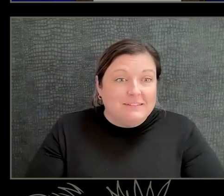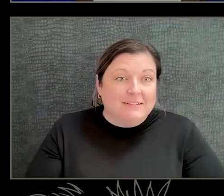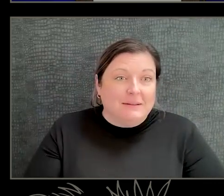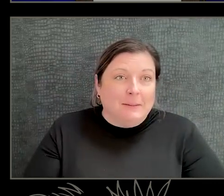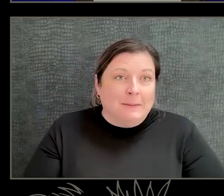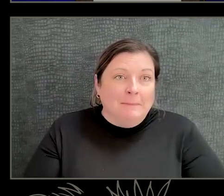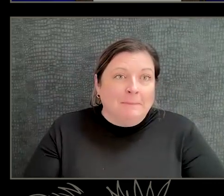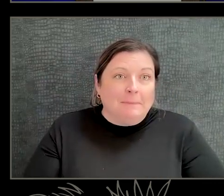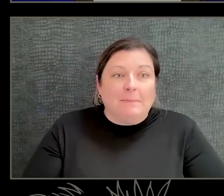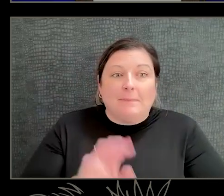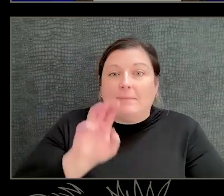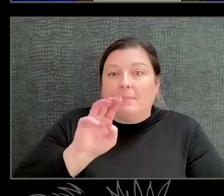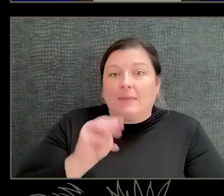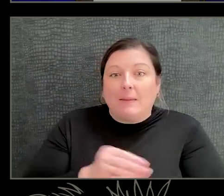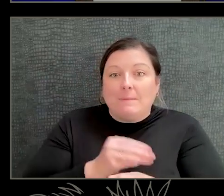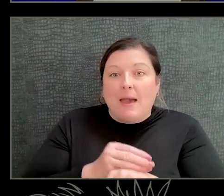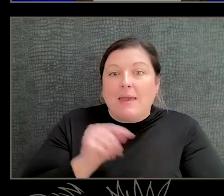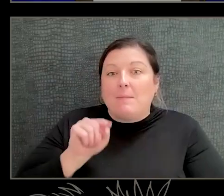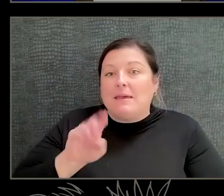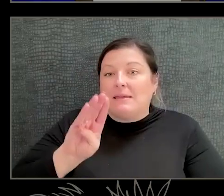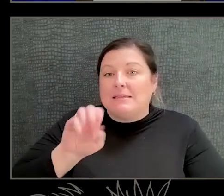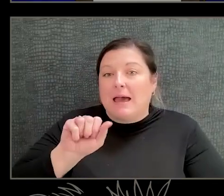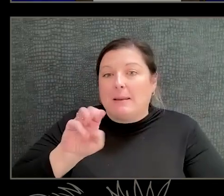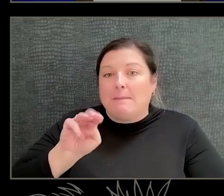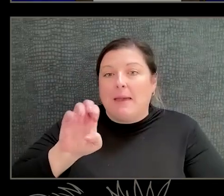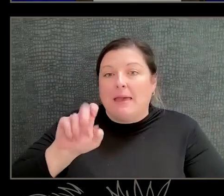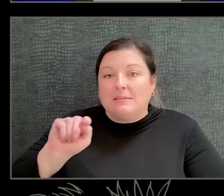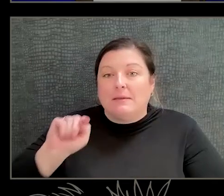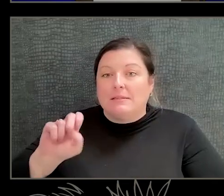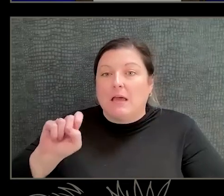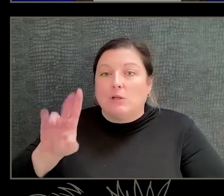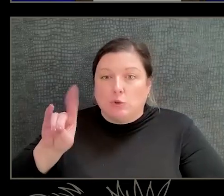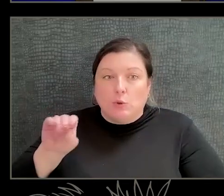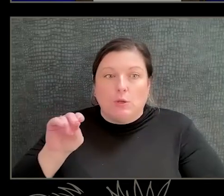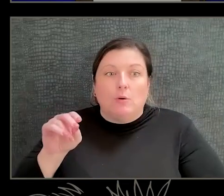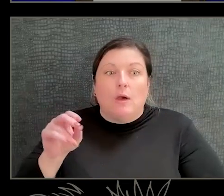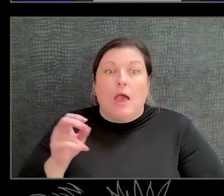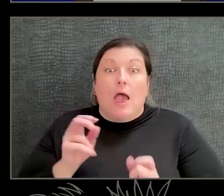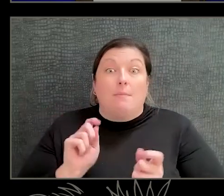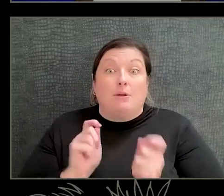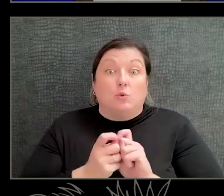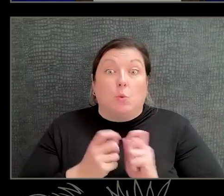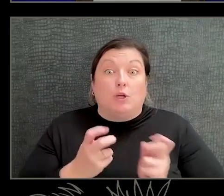So it's miami.basement.studio. I'm going to switch the tab now.